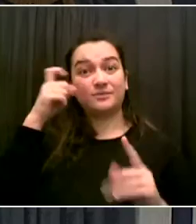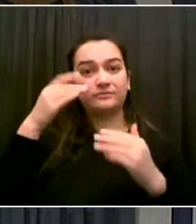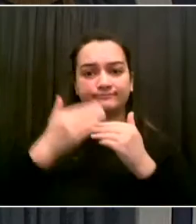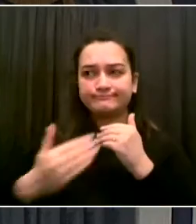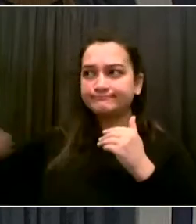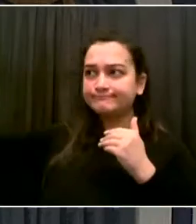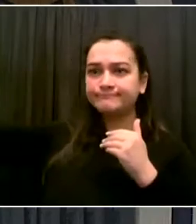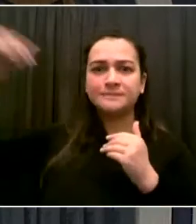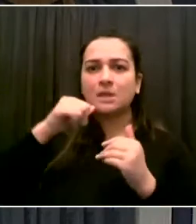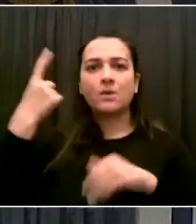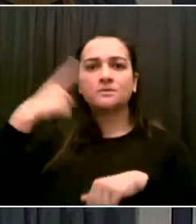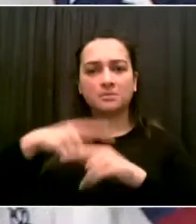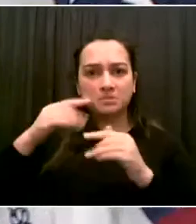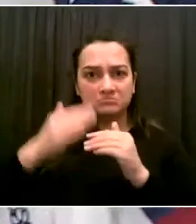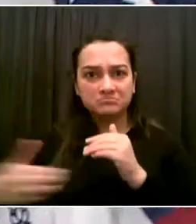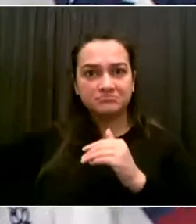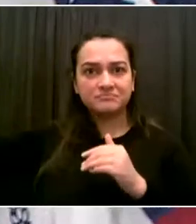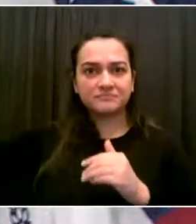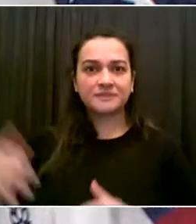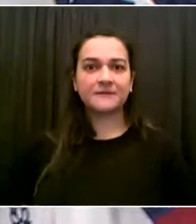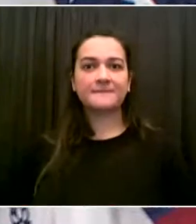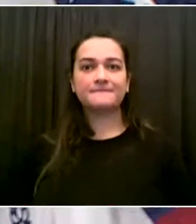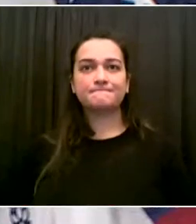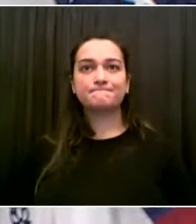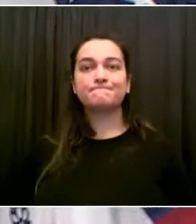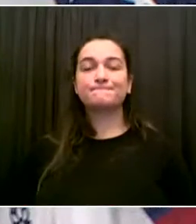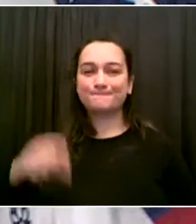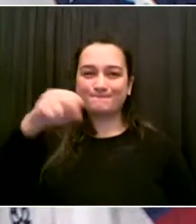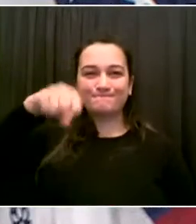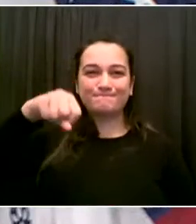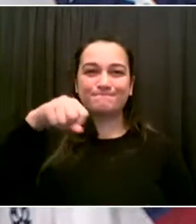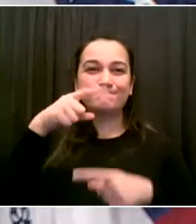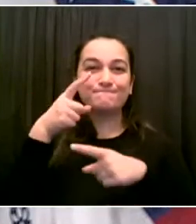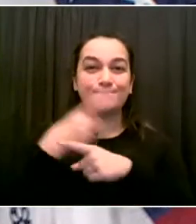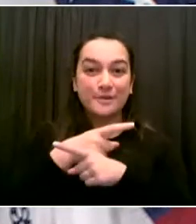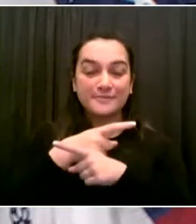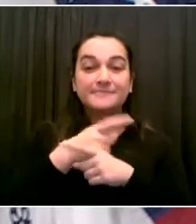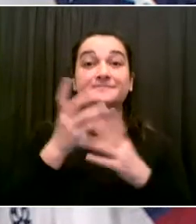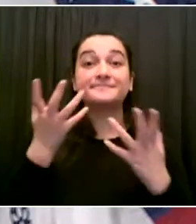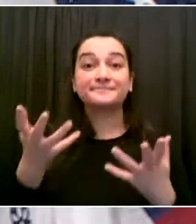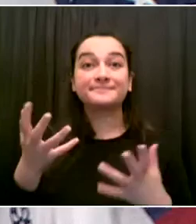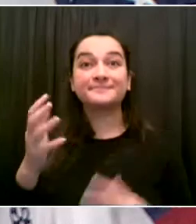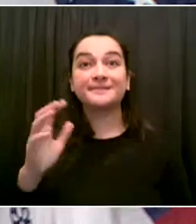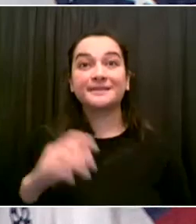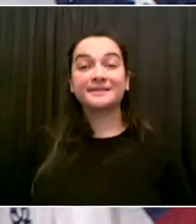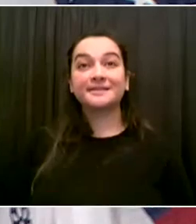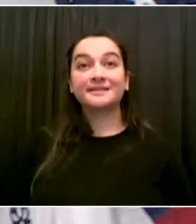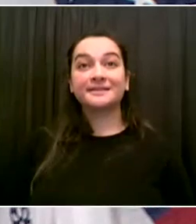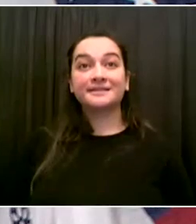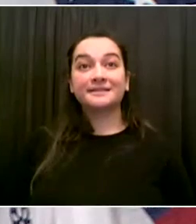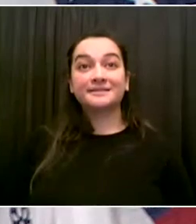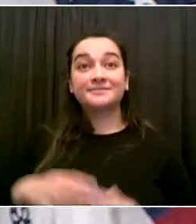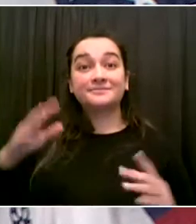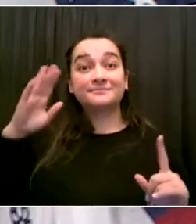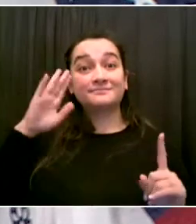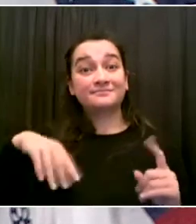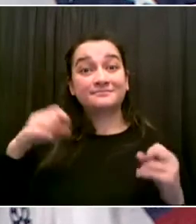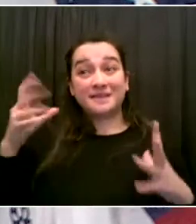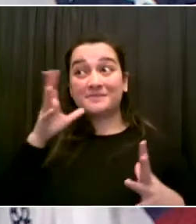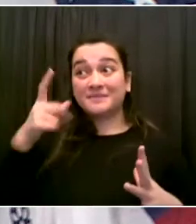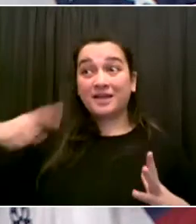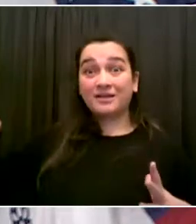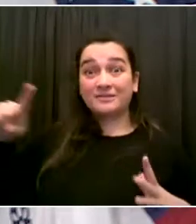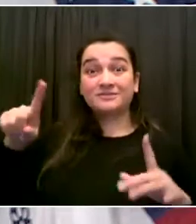comment, you know, a lot of times parents, and I can say it as a parent myself, you know, it was often hard to find the right